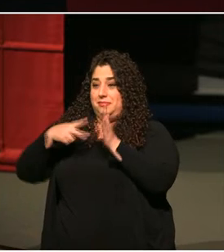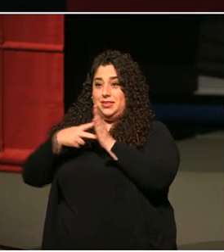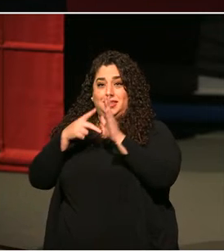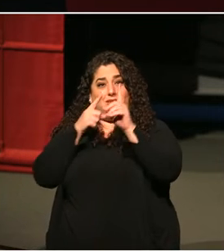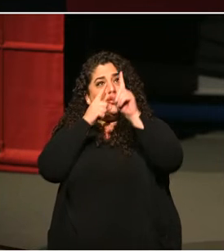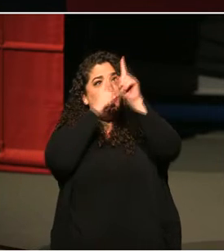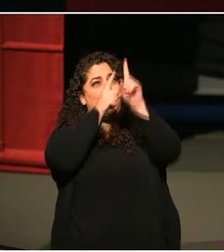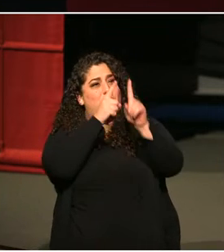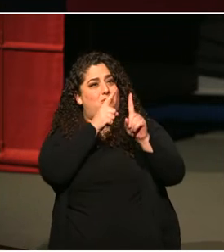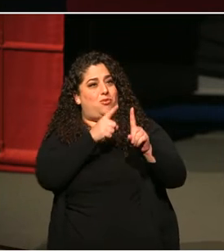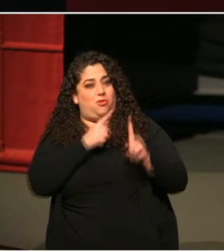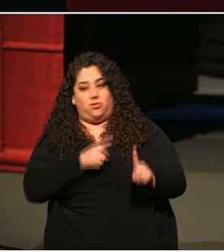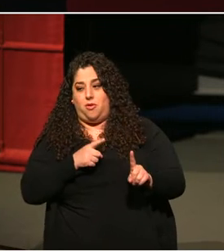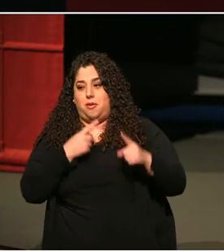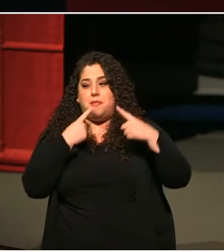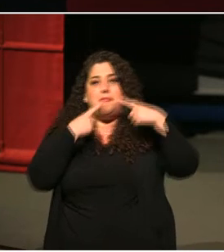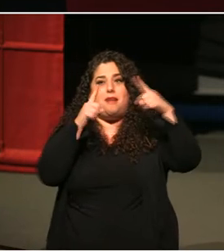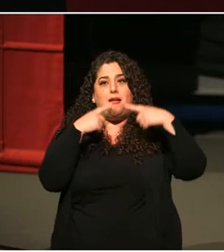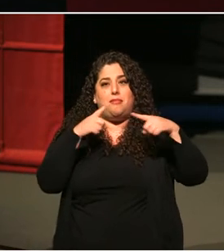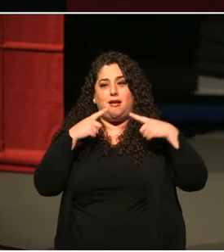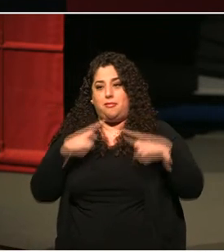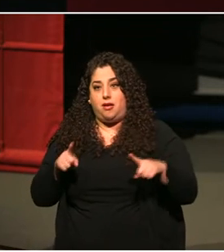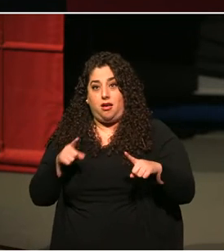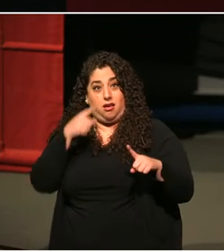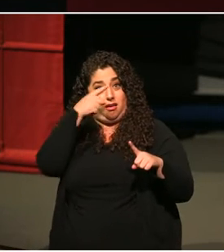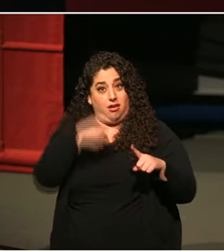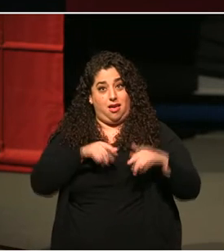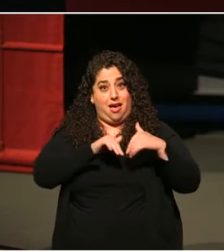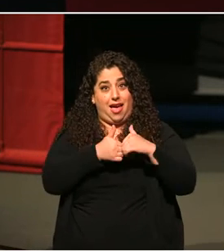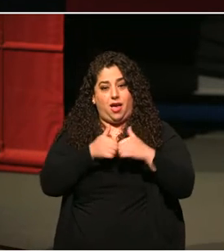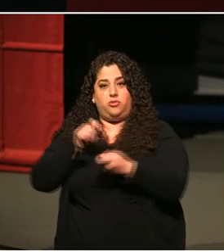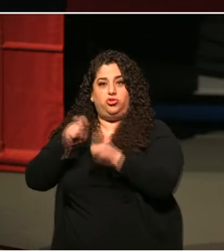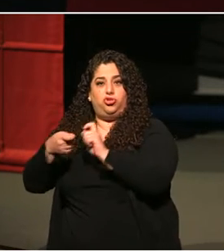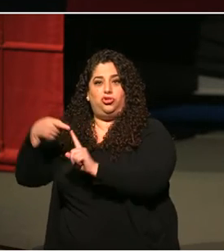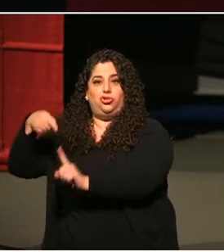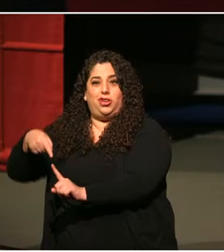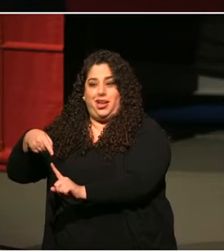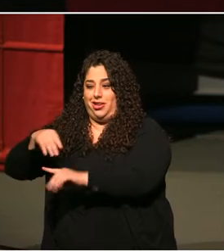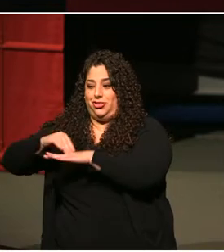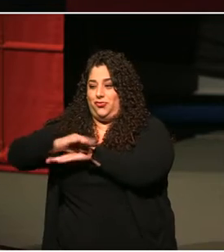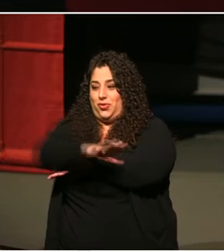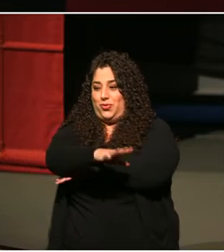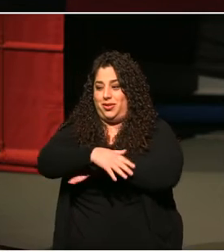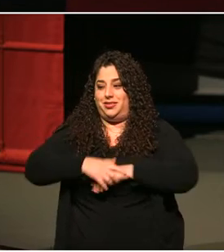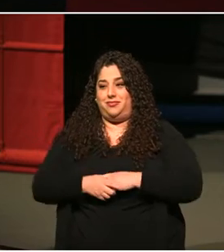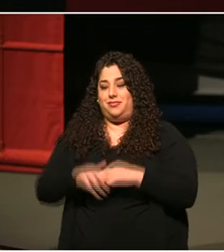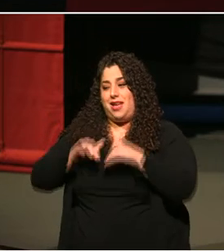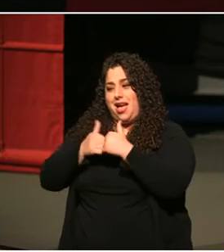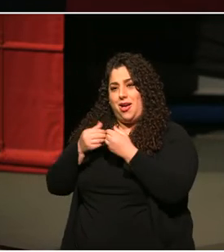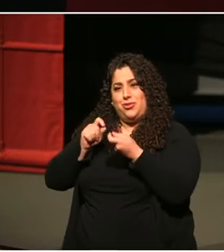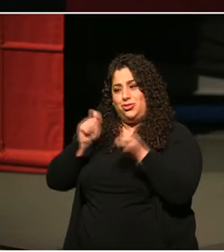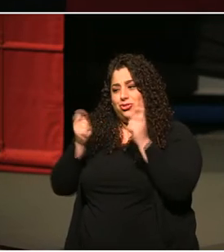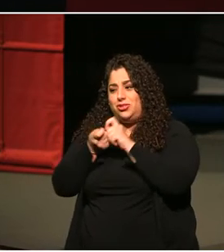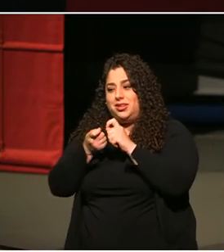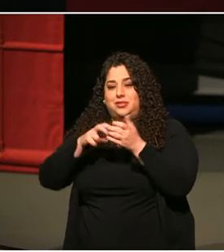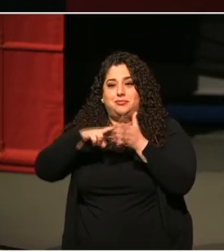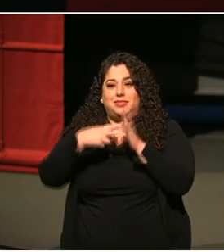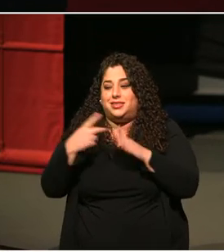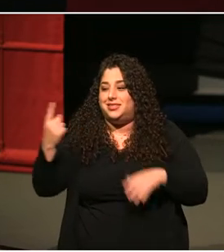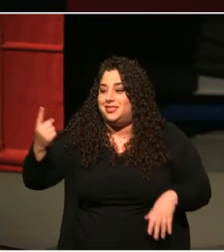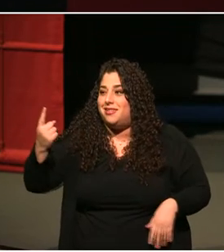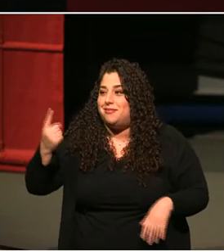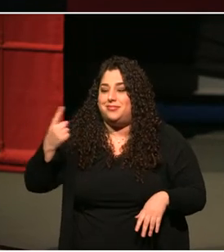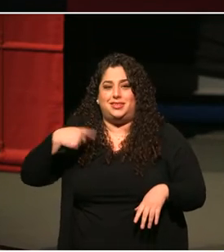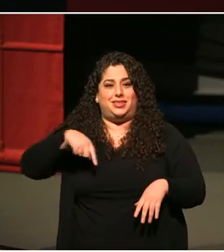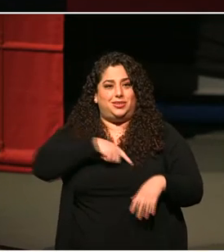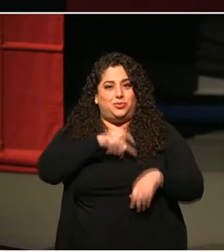Academy and throughout the film industry. What you are now about to see is the powerful clip of